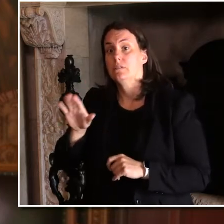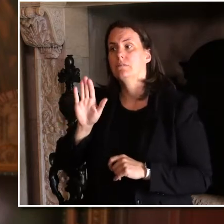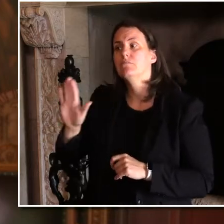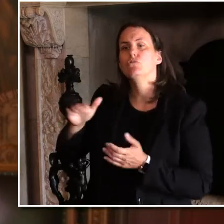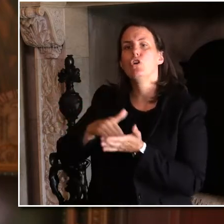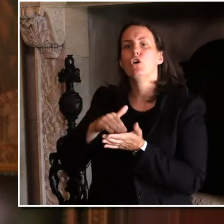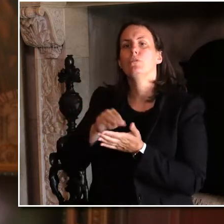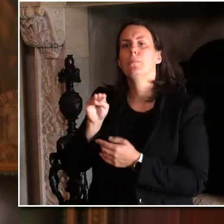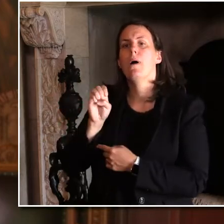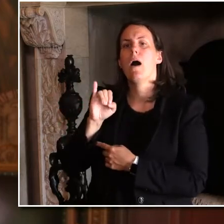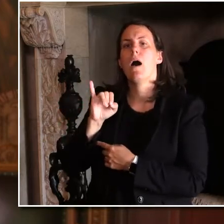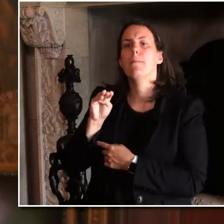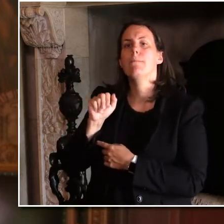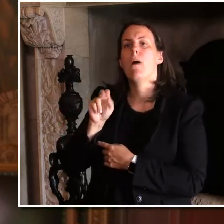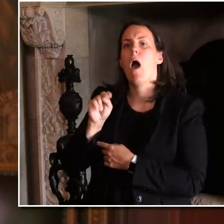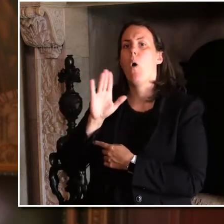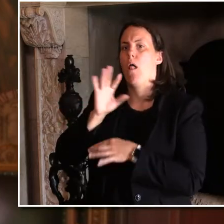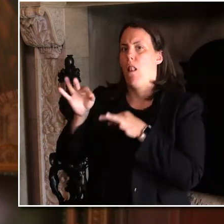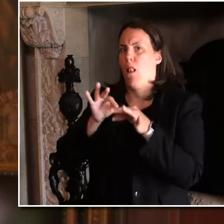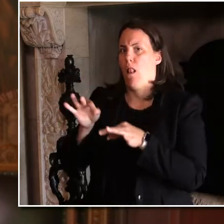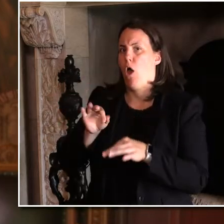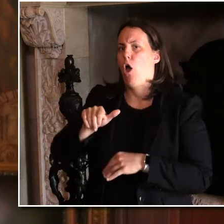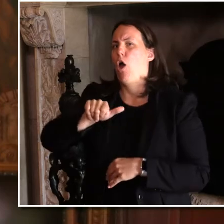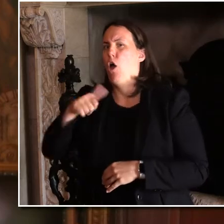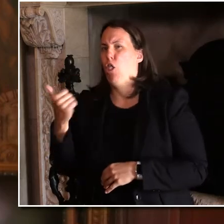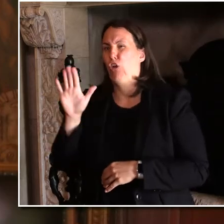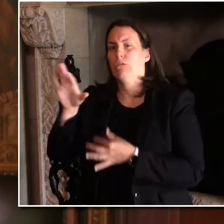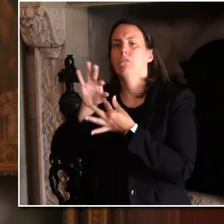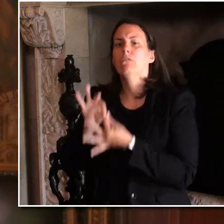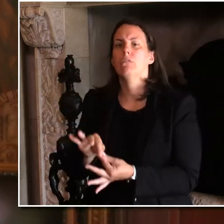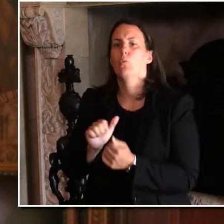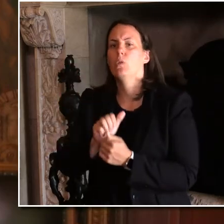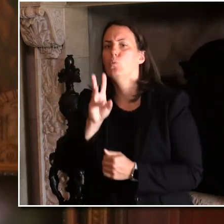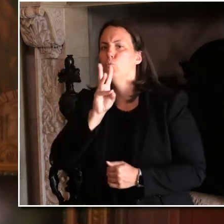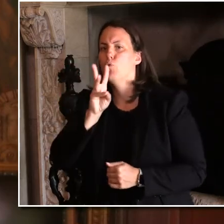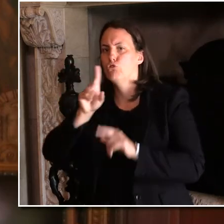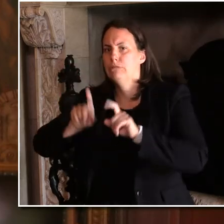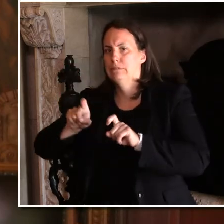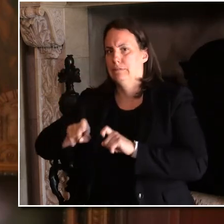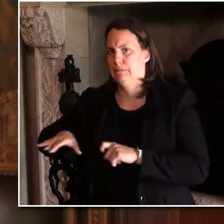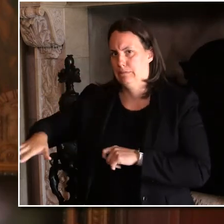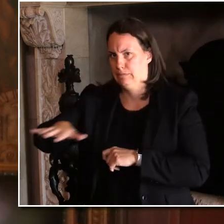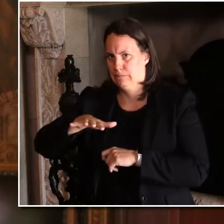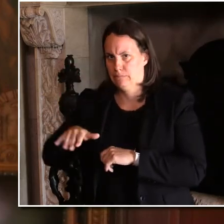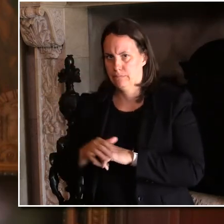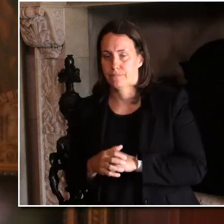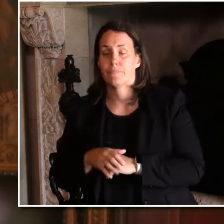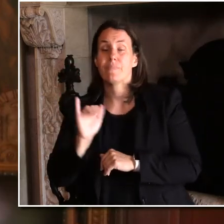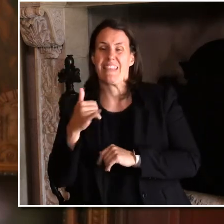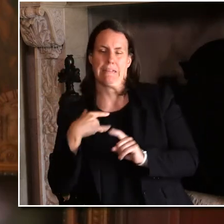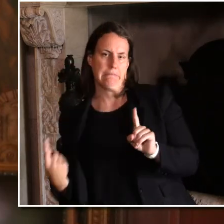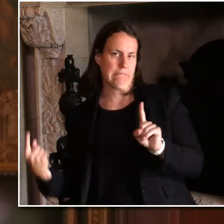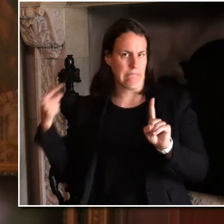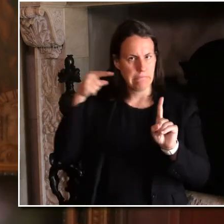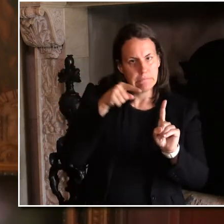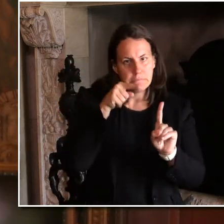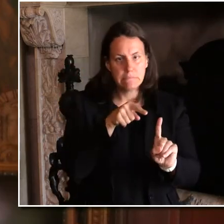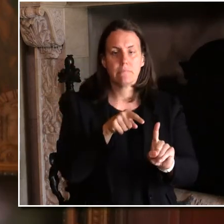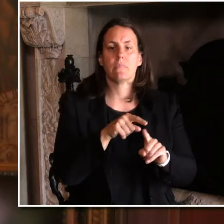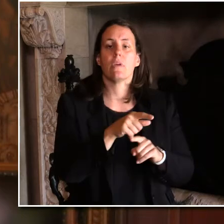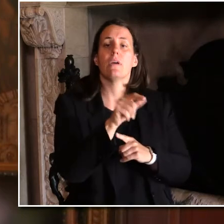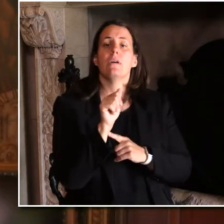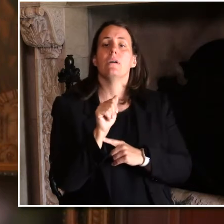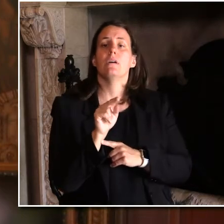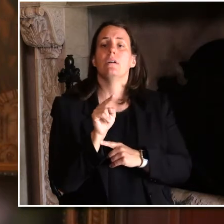wastewater. So the first new initiative, we've given the name the Past Antibody COVID-19